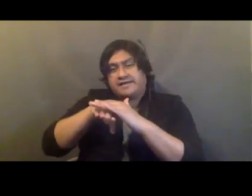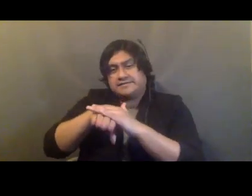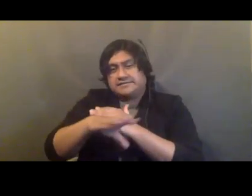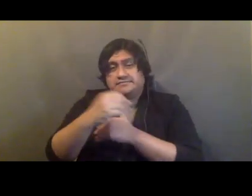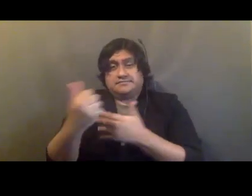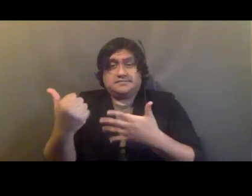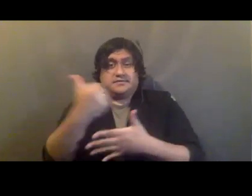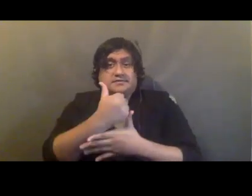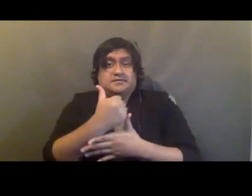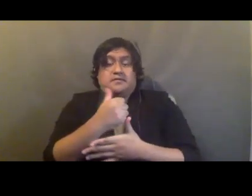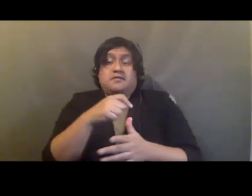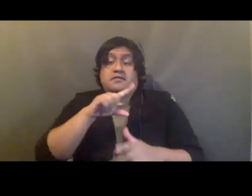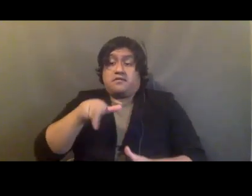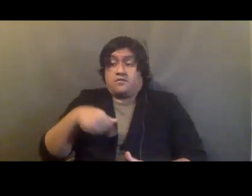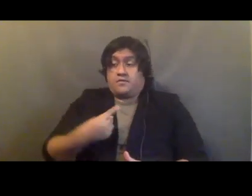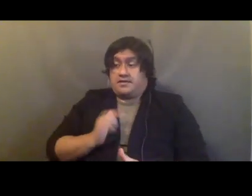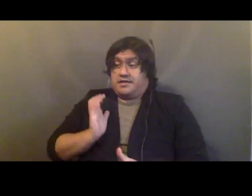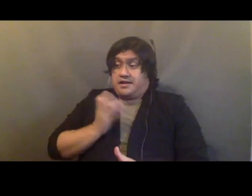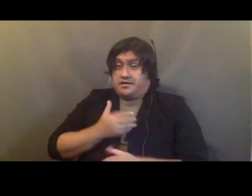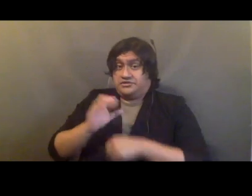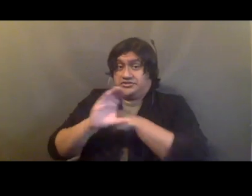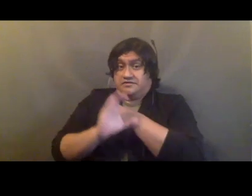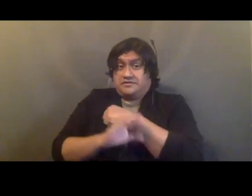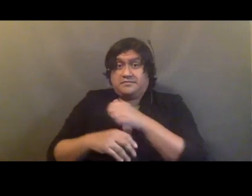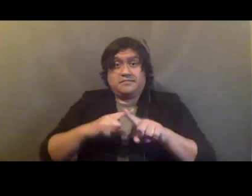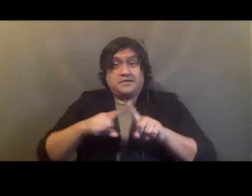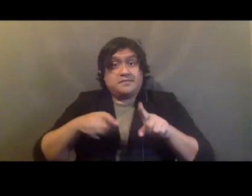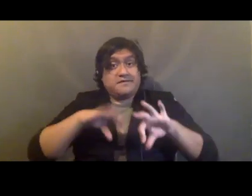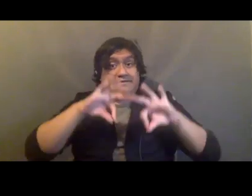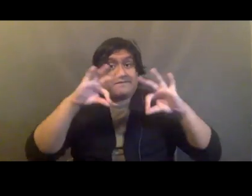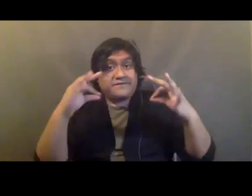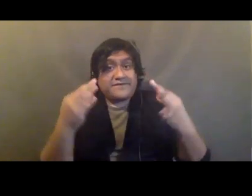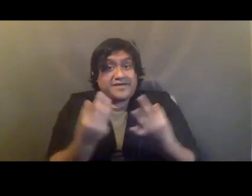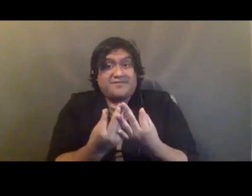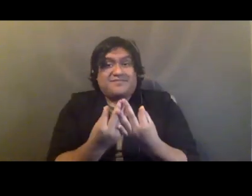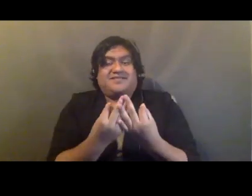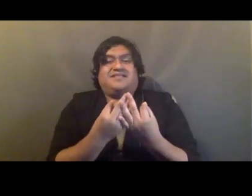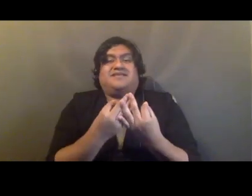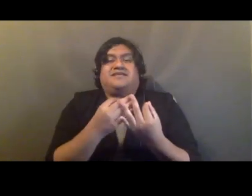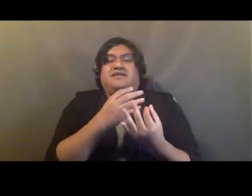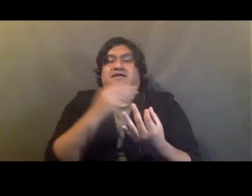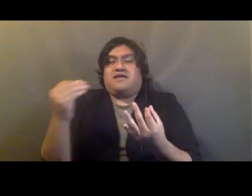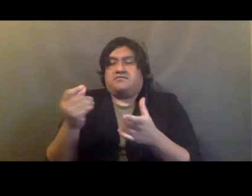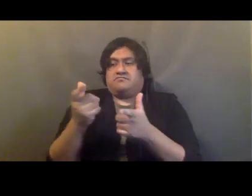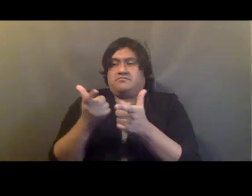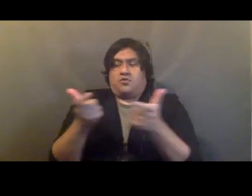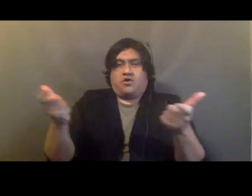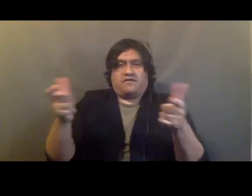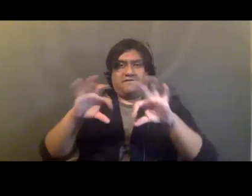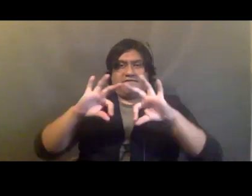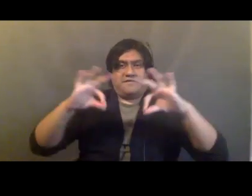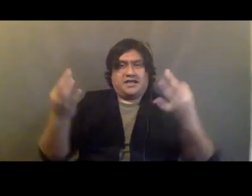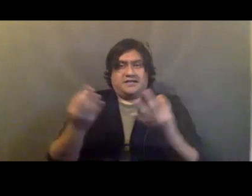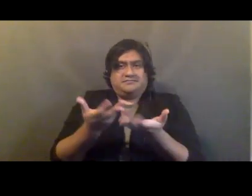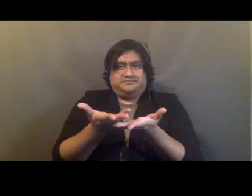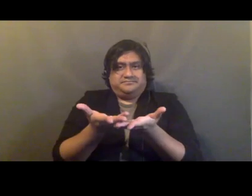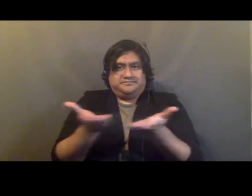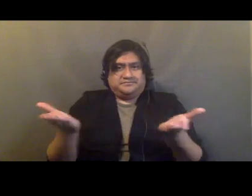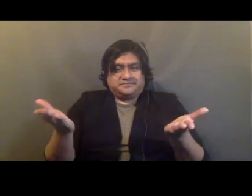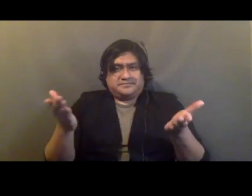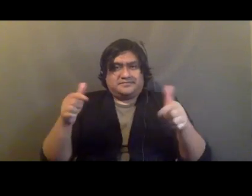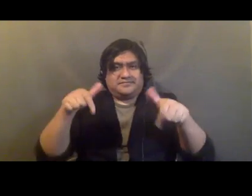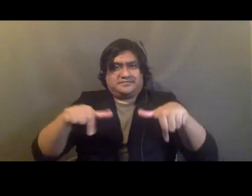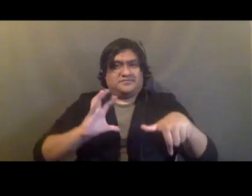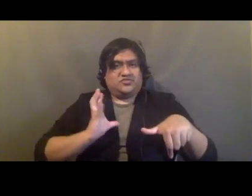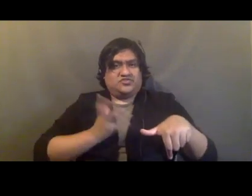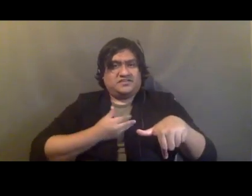on behalf of not only our chapter, but my family and the larger family of the